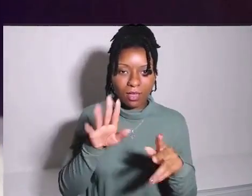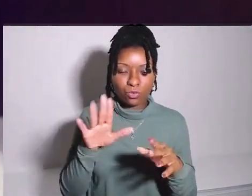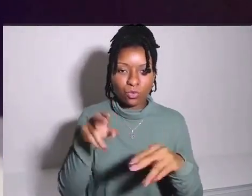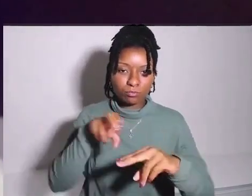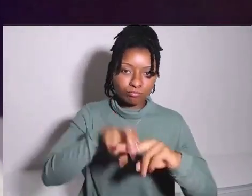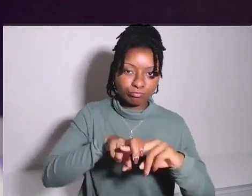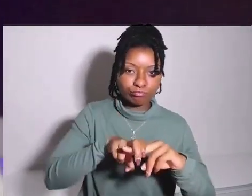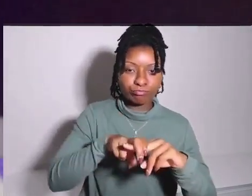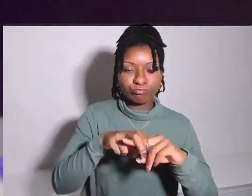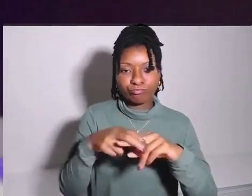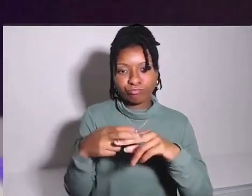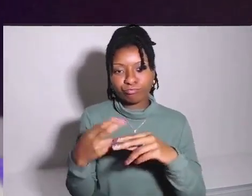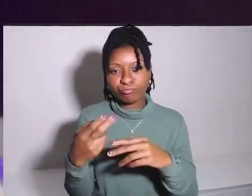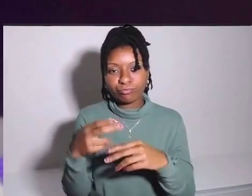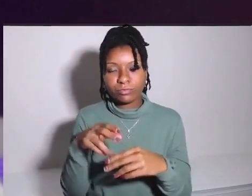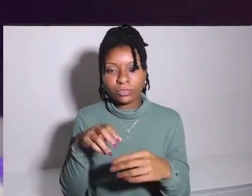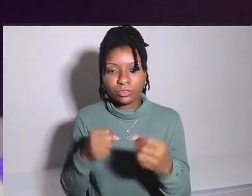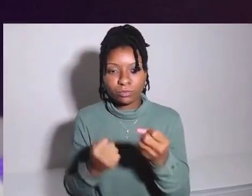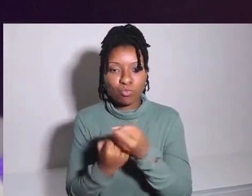And consider,